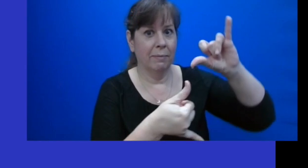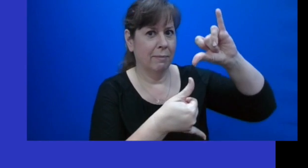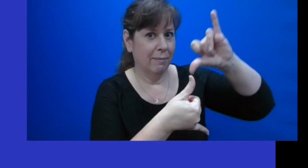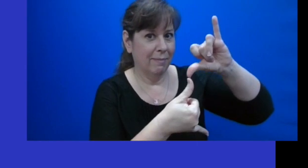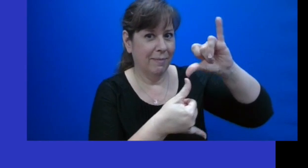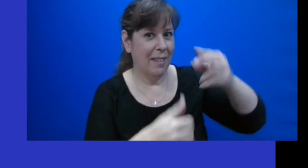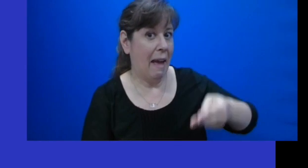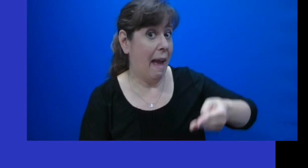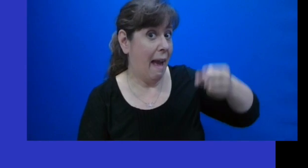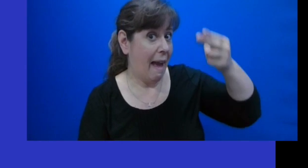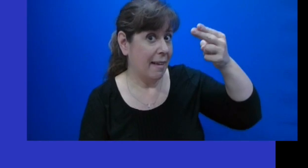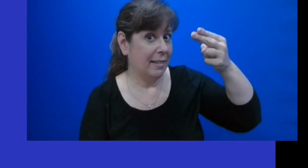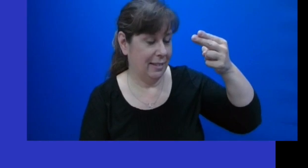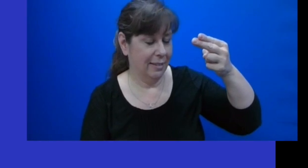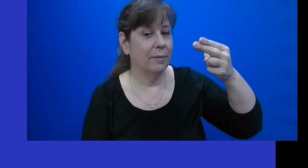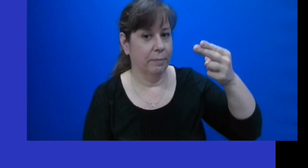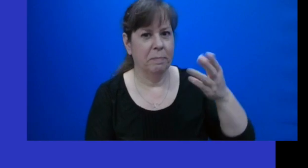me.